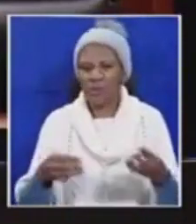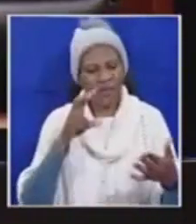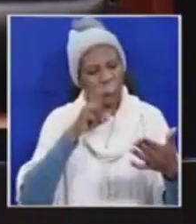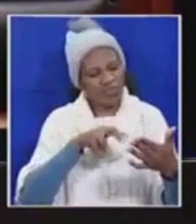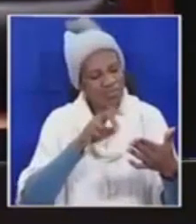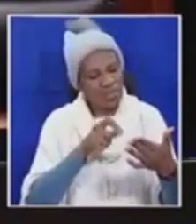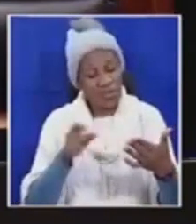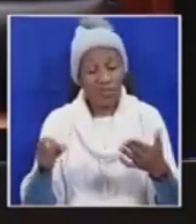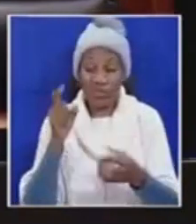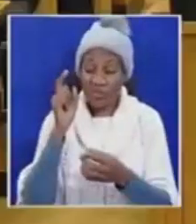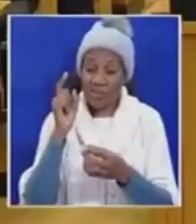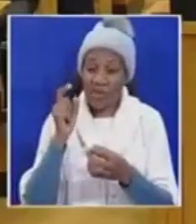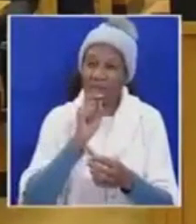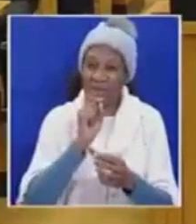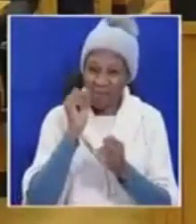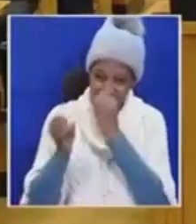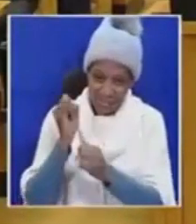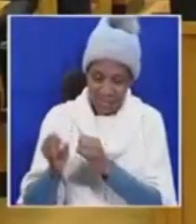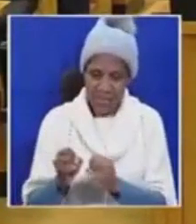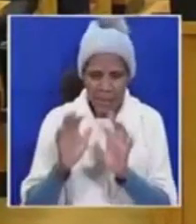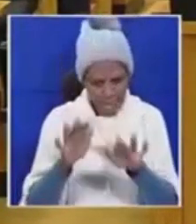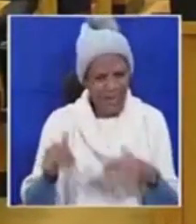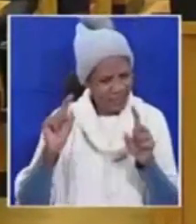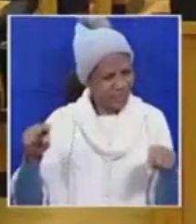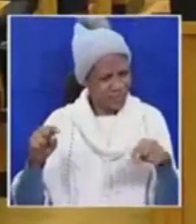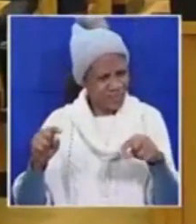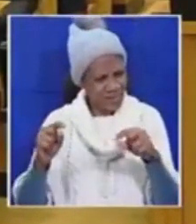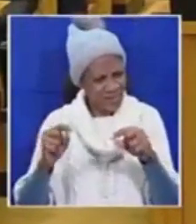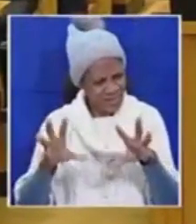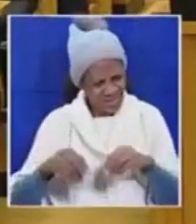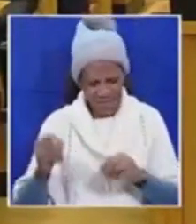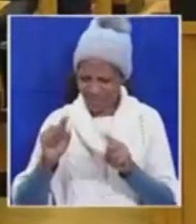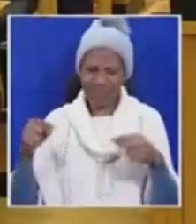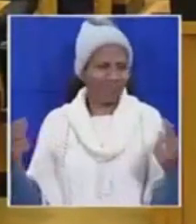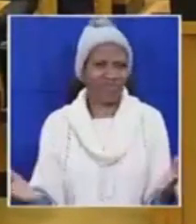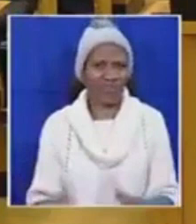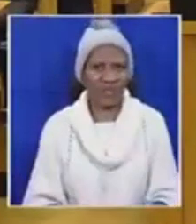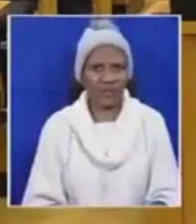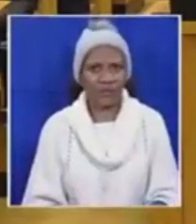are still unparliamentary. So please stop covering up for Stratcom